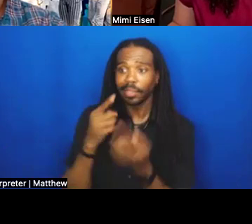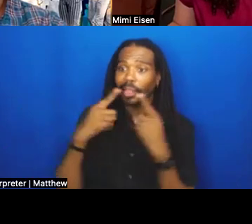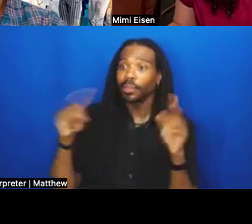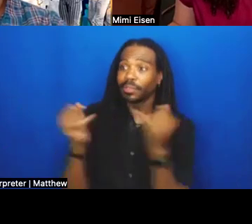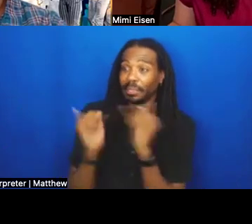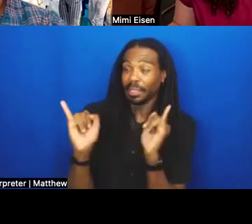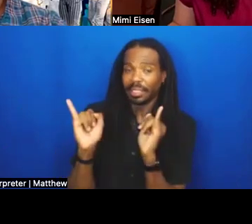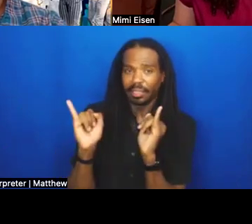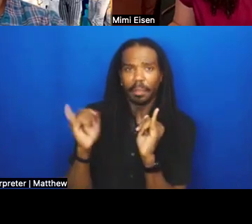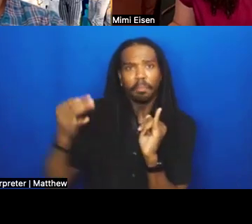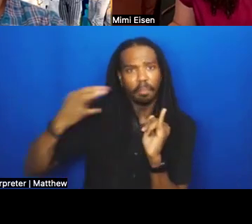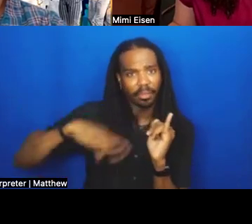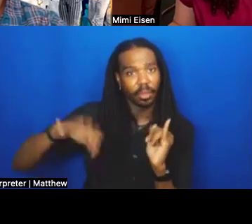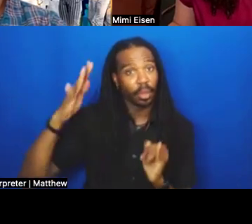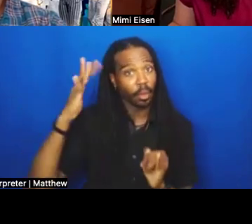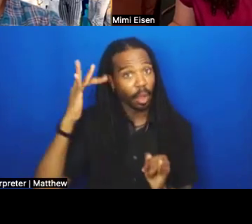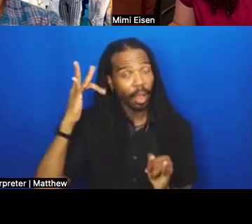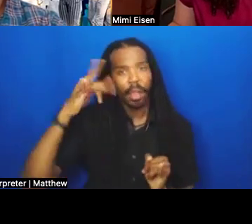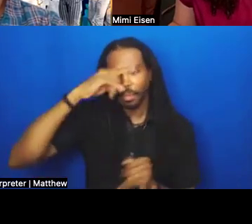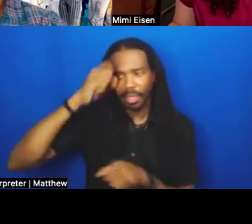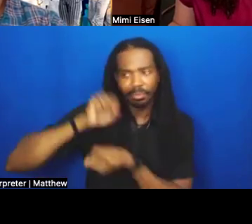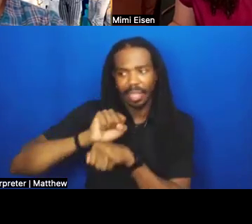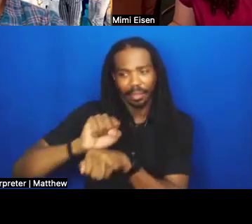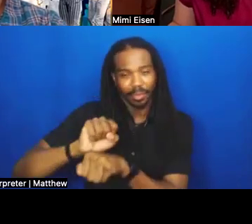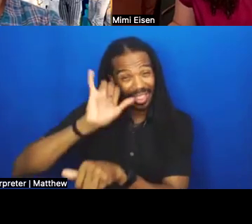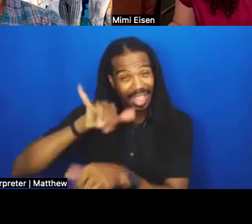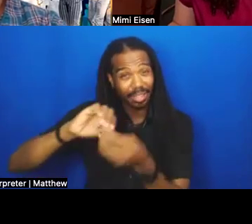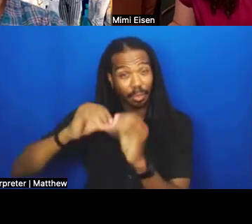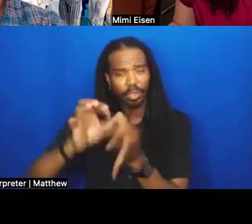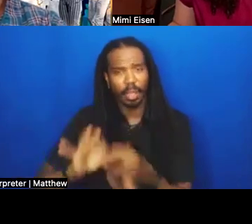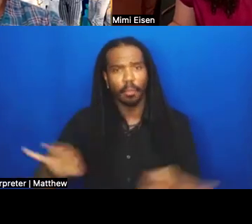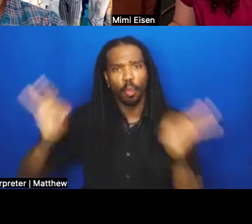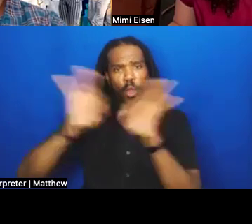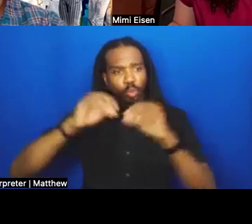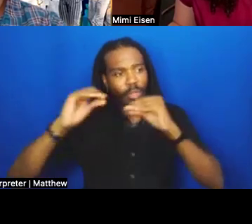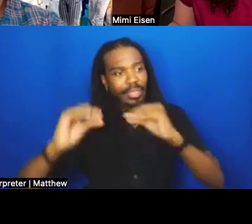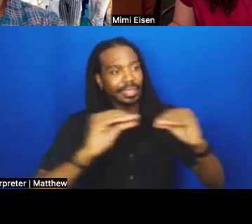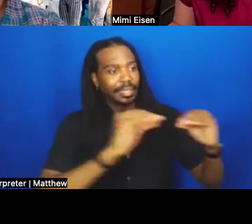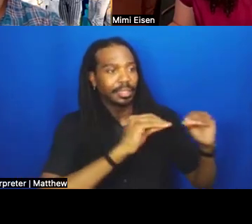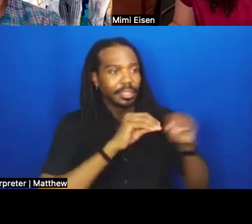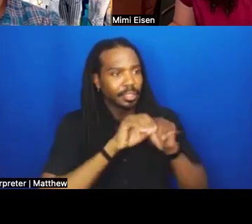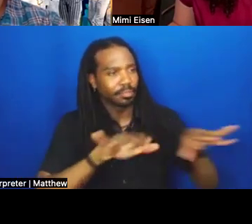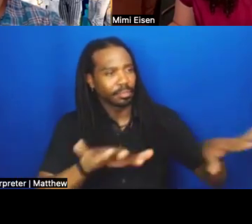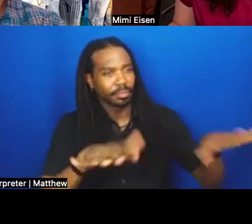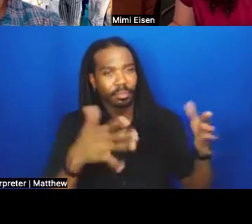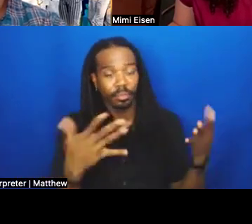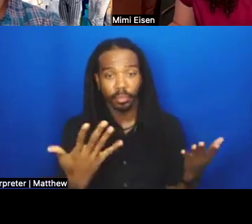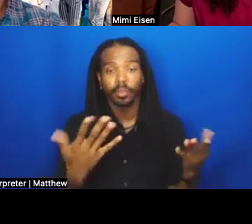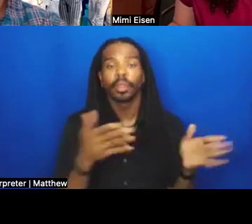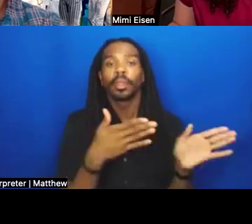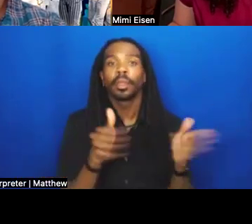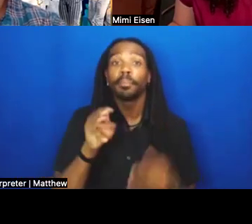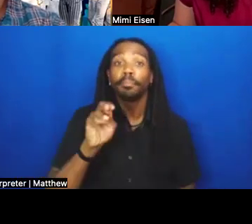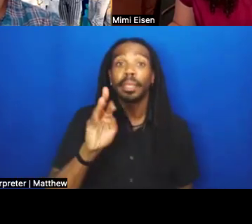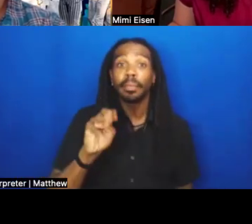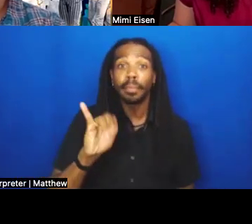that study in the classroom. Mimi, I want to turn to you. You co-wrote Beyond